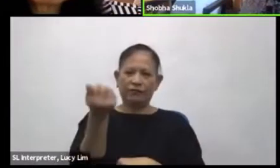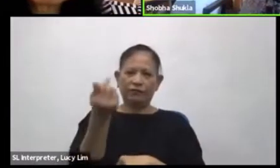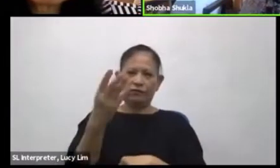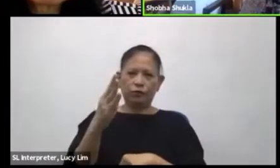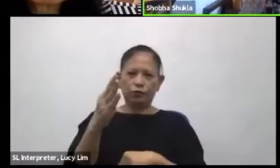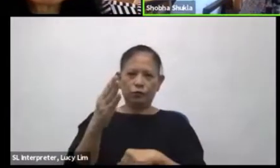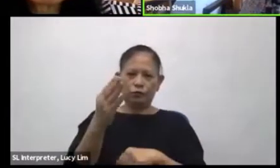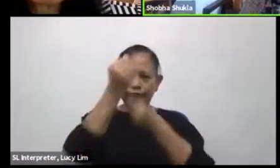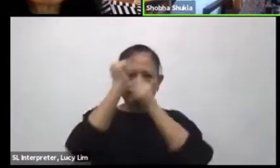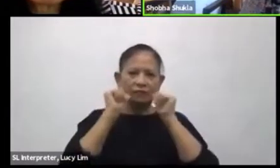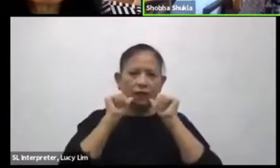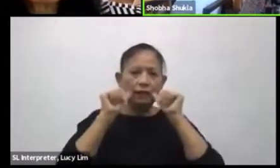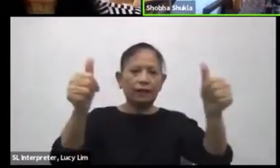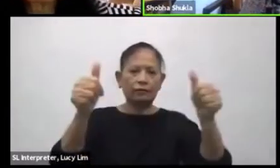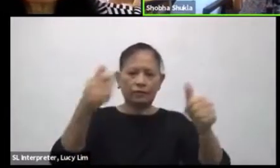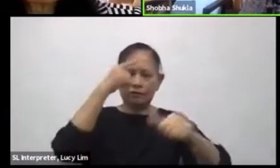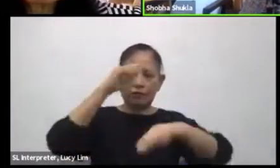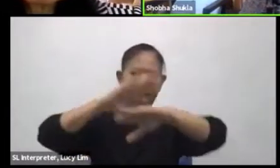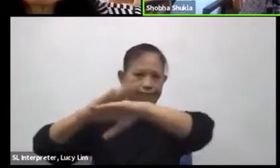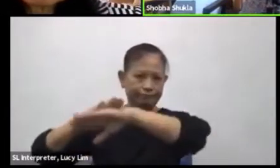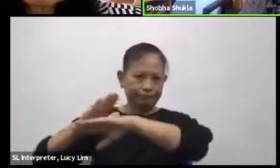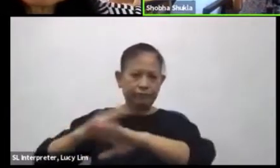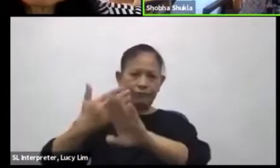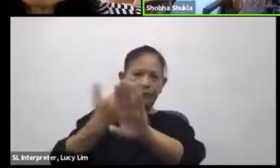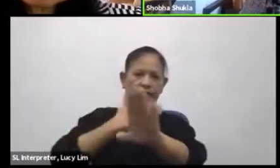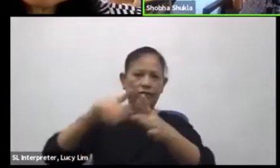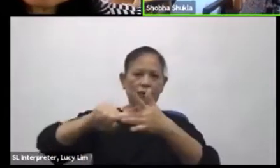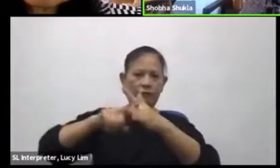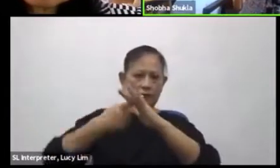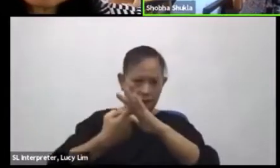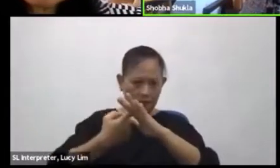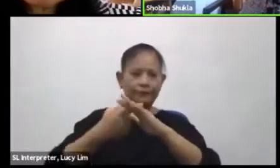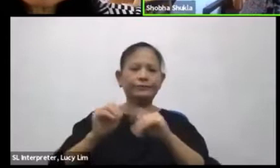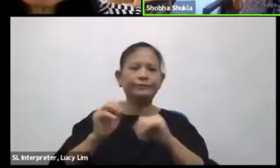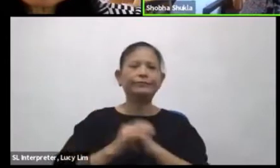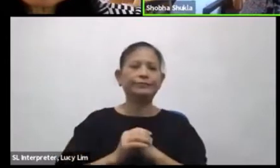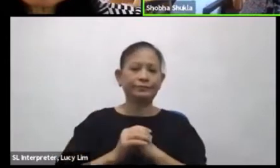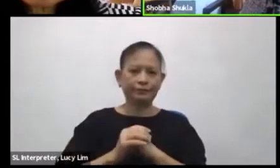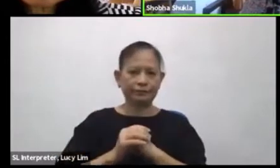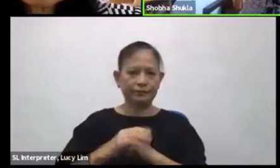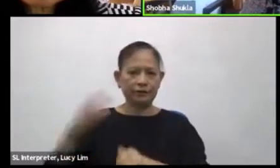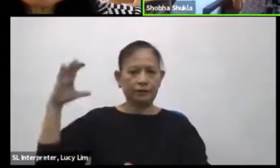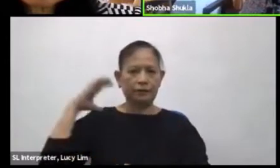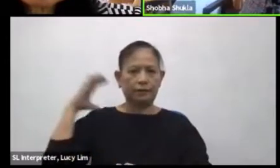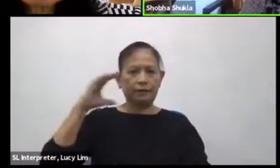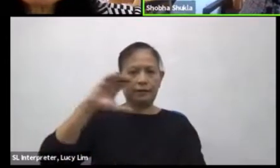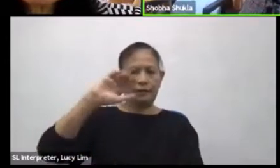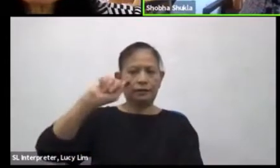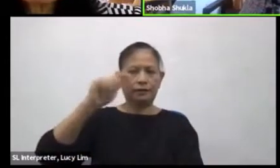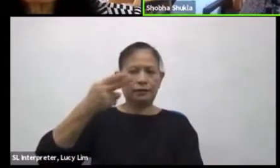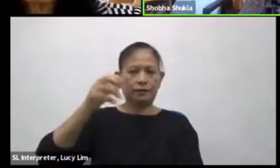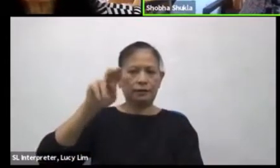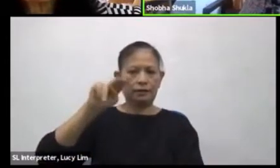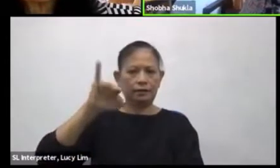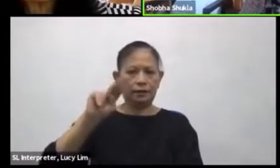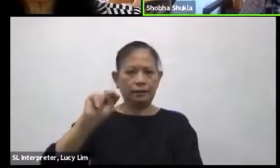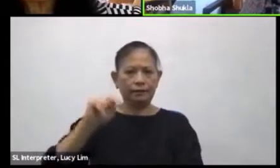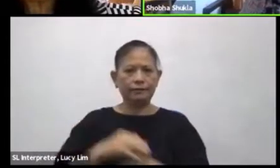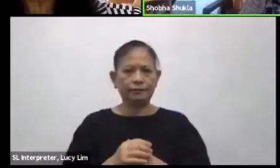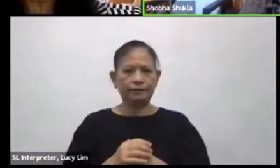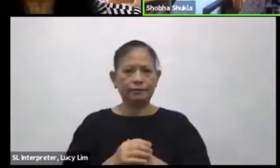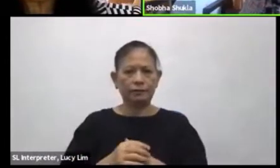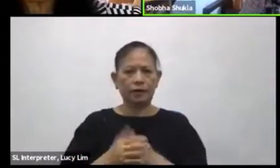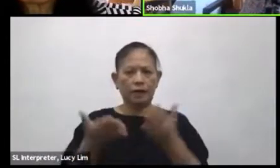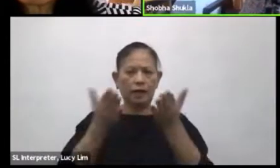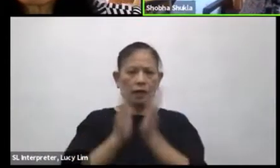housekeeping announcements for our viewers before I hand over the mic to our chairperson for today. My humble request to